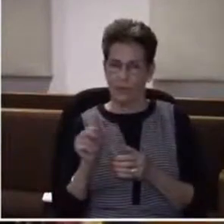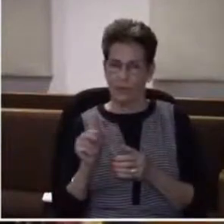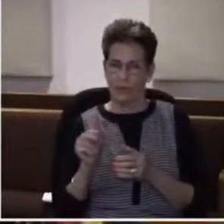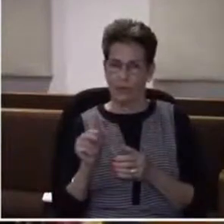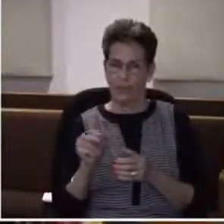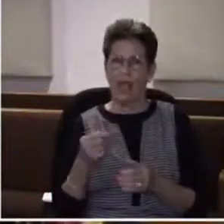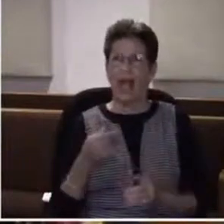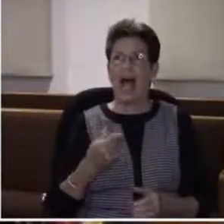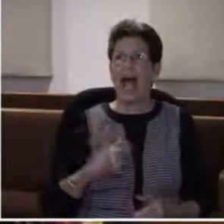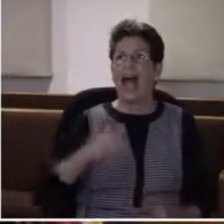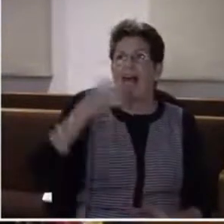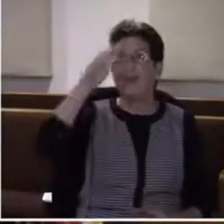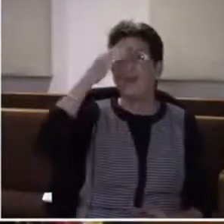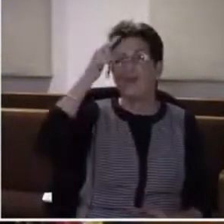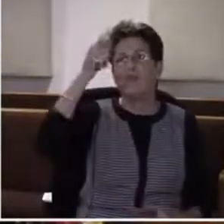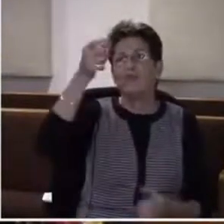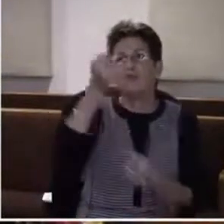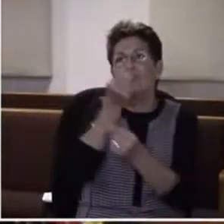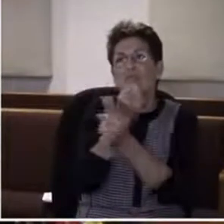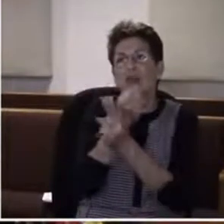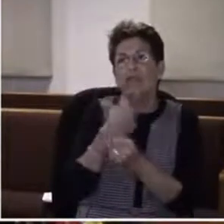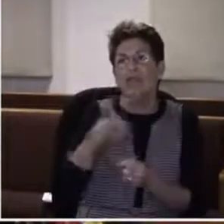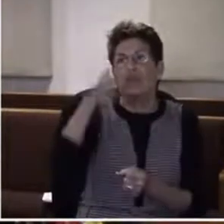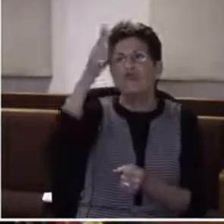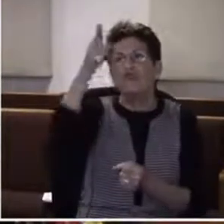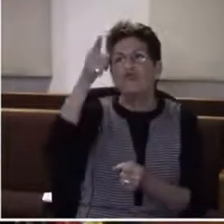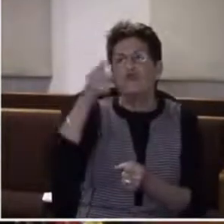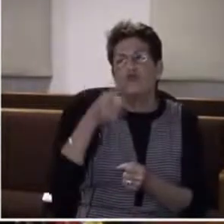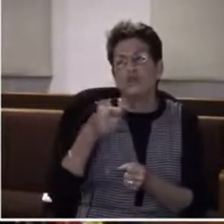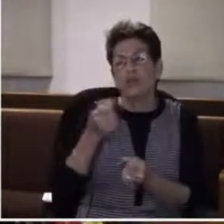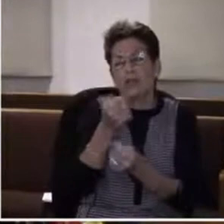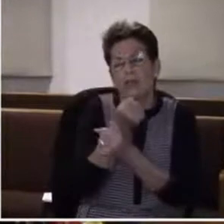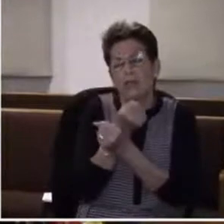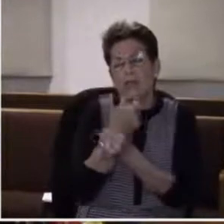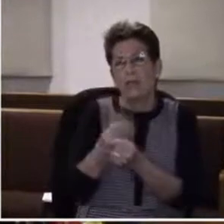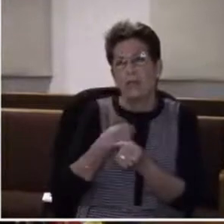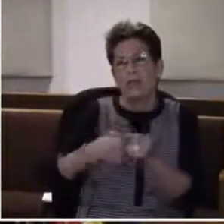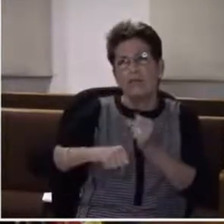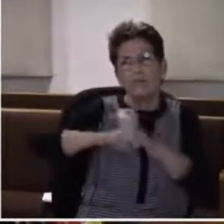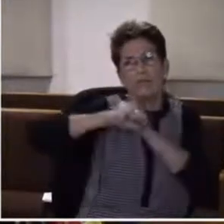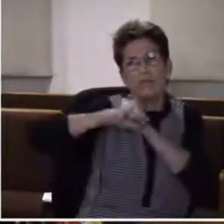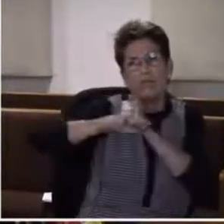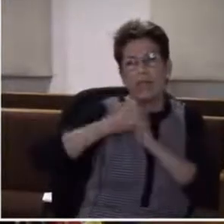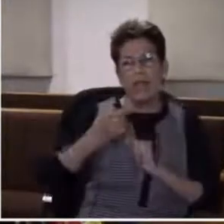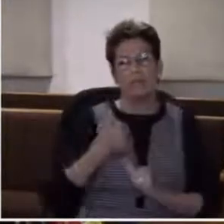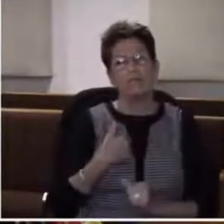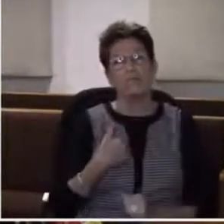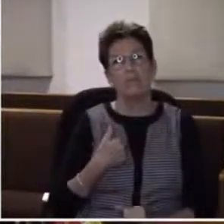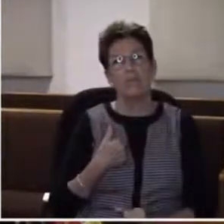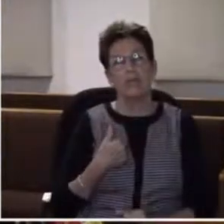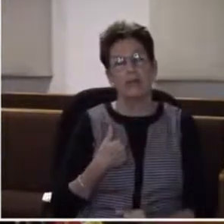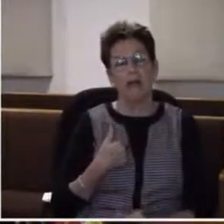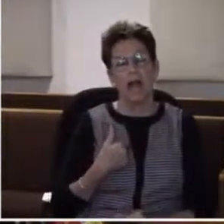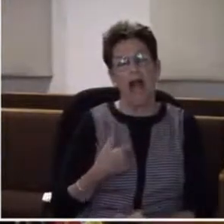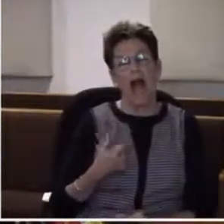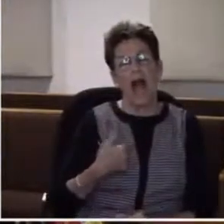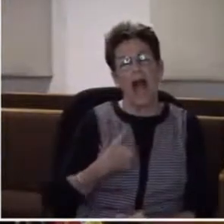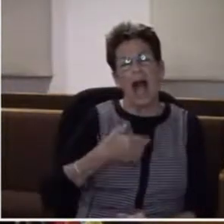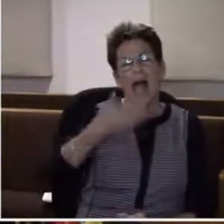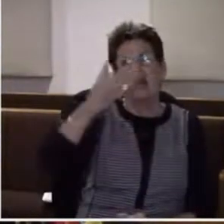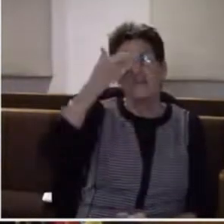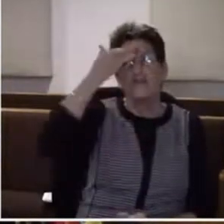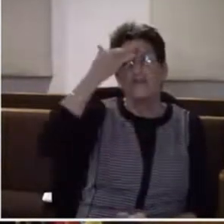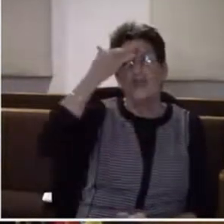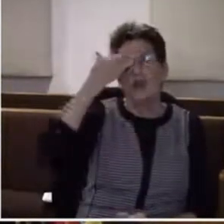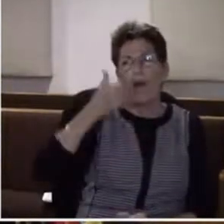and I don't know how we're going to make it through this, but you're going to take care of me. I know you're going to protect and keep me, and as far as I'm concerned, I don't need